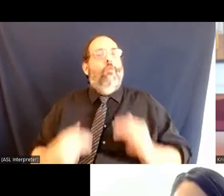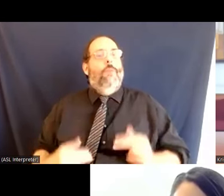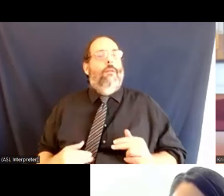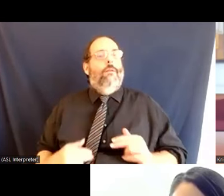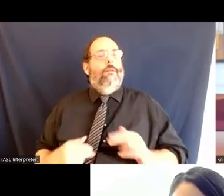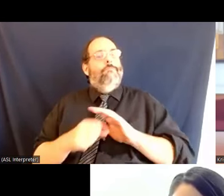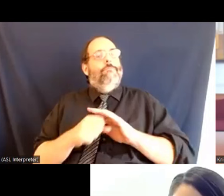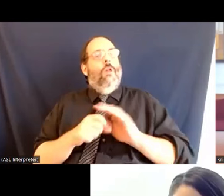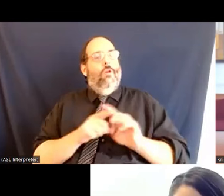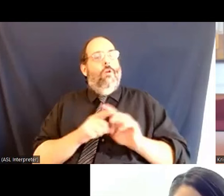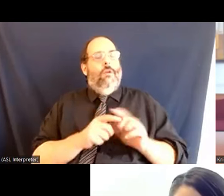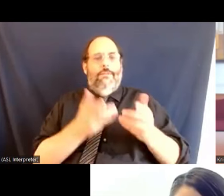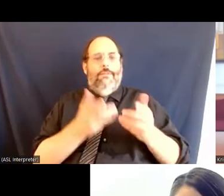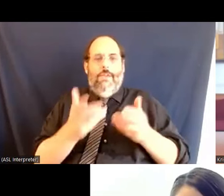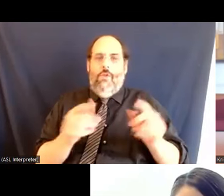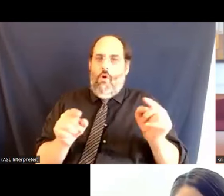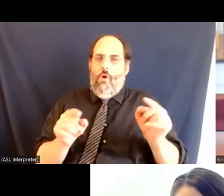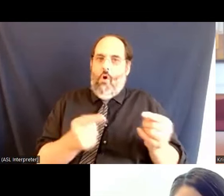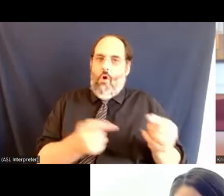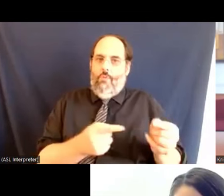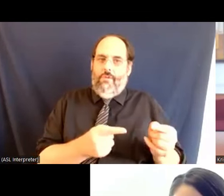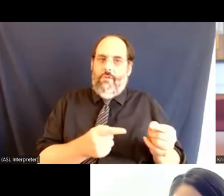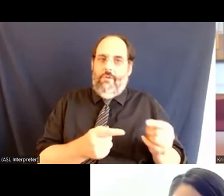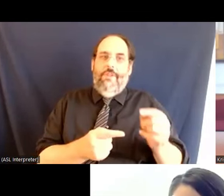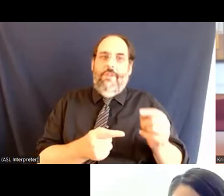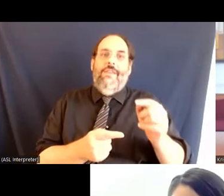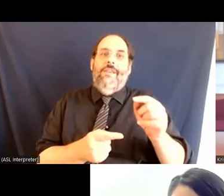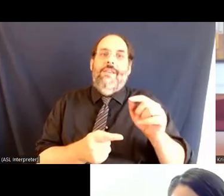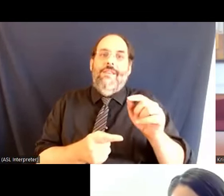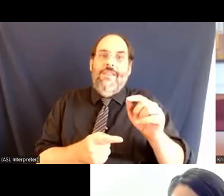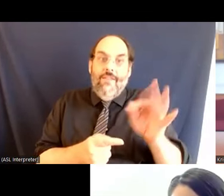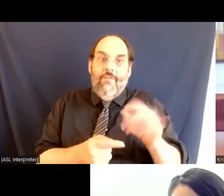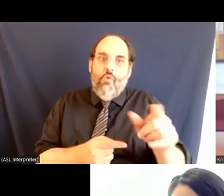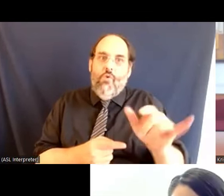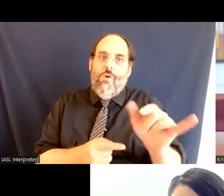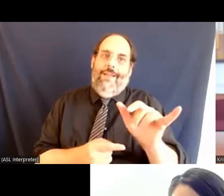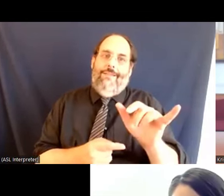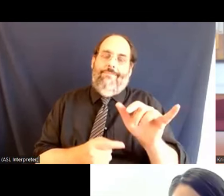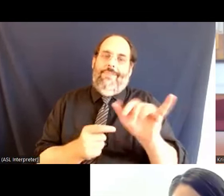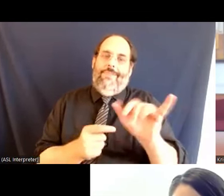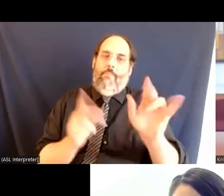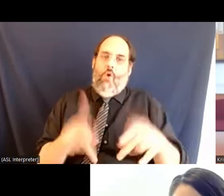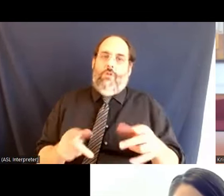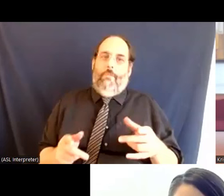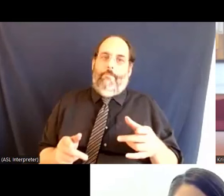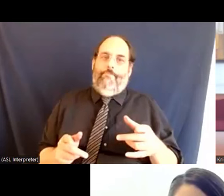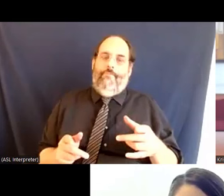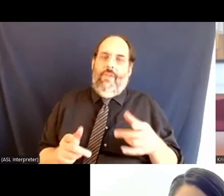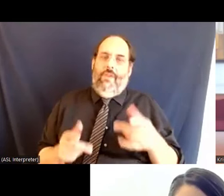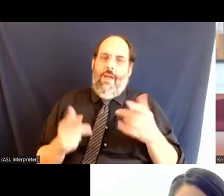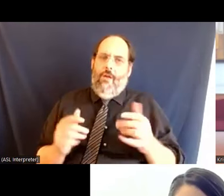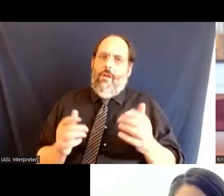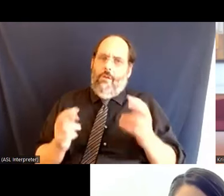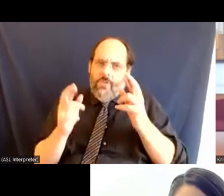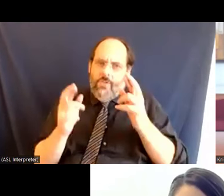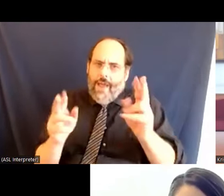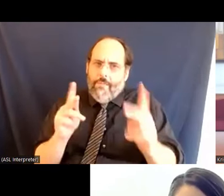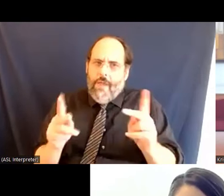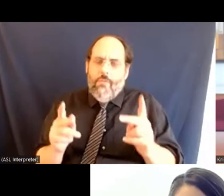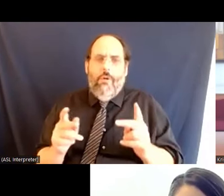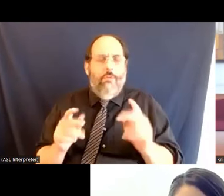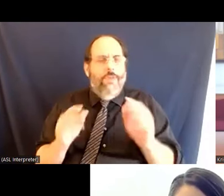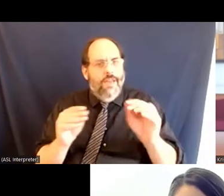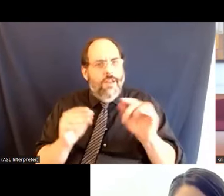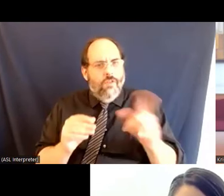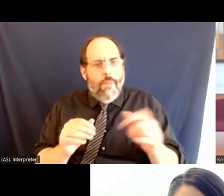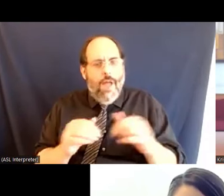to address the harms as if you were standing in their shoes. We work with law enforcement on how to treat people with respect, to support